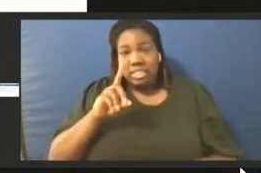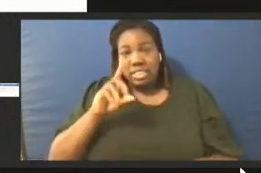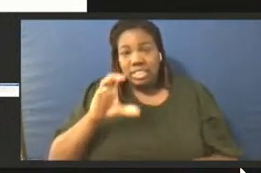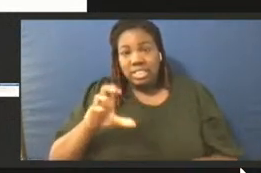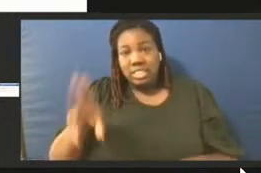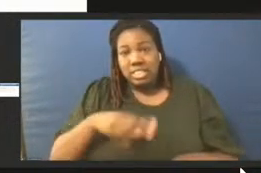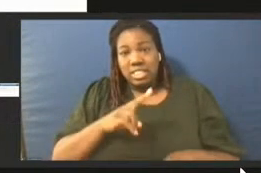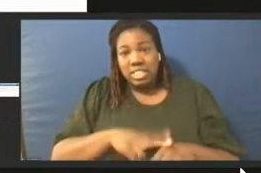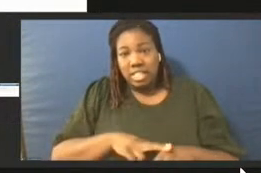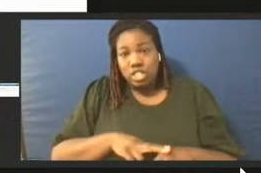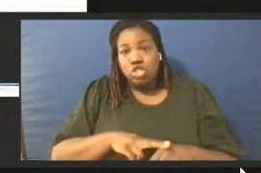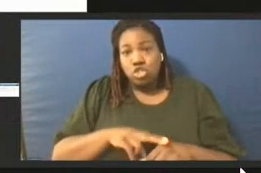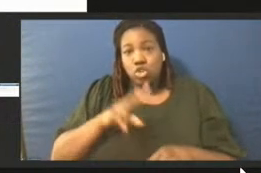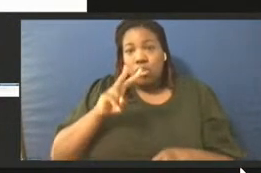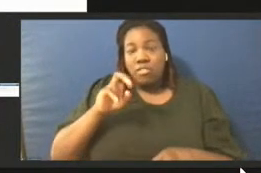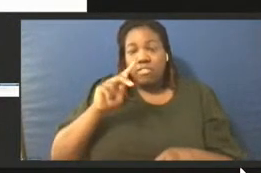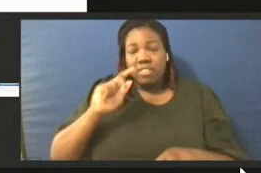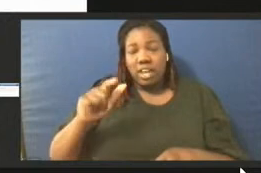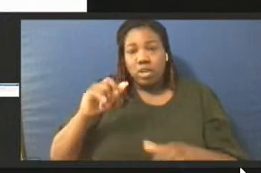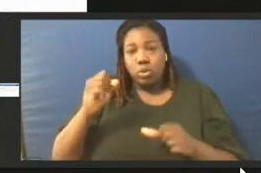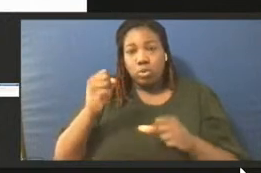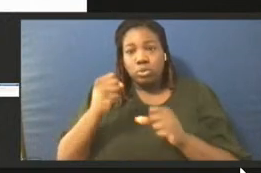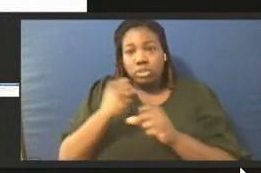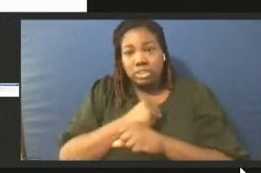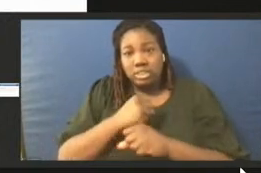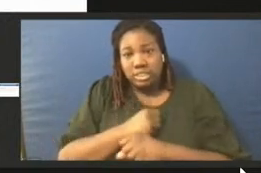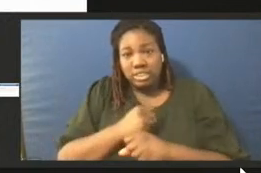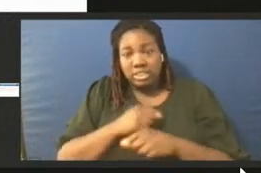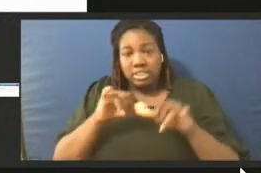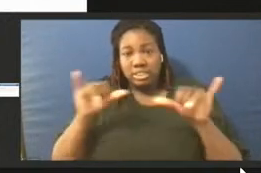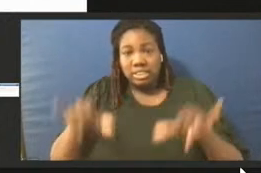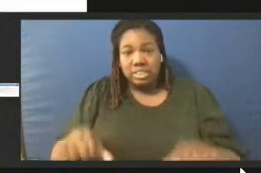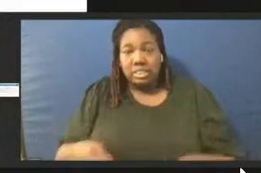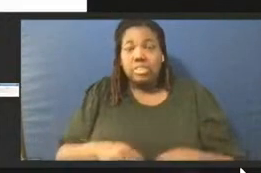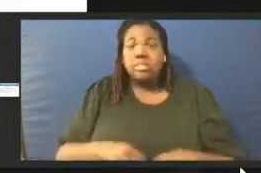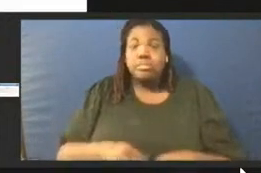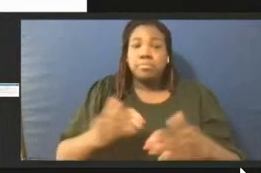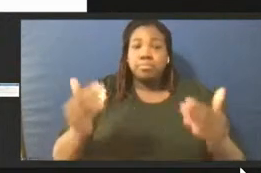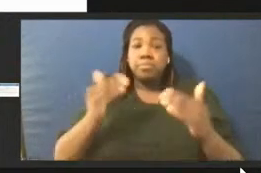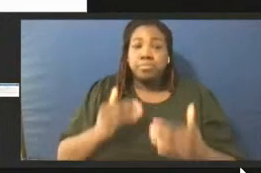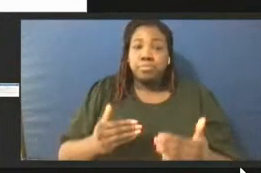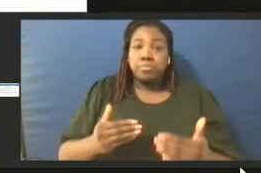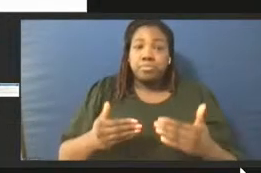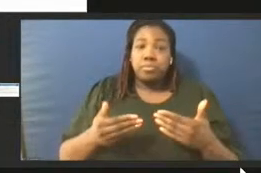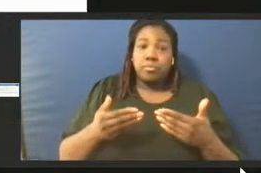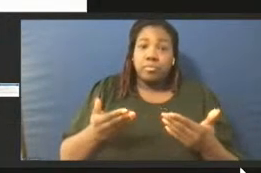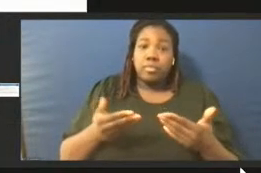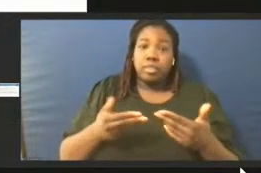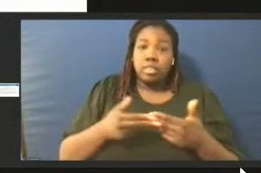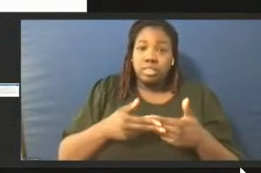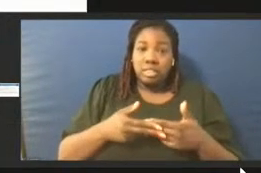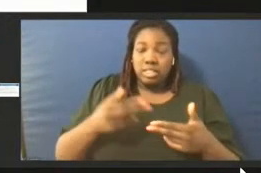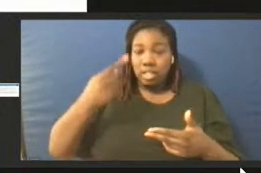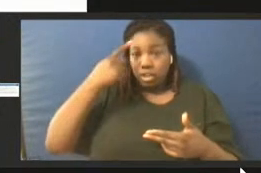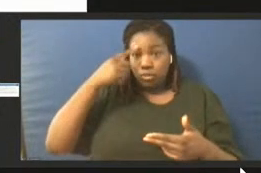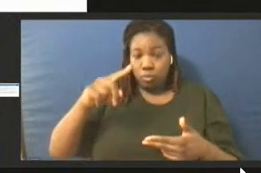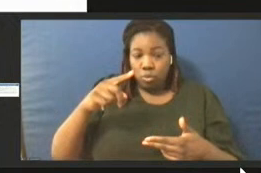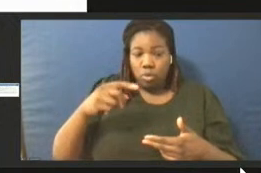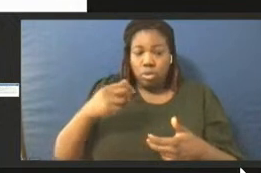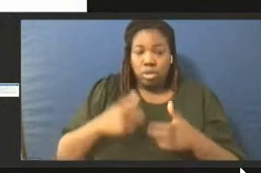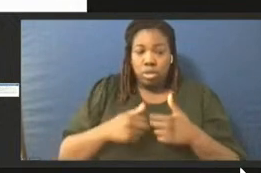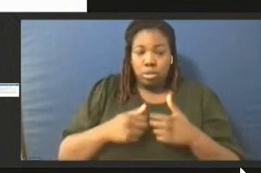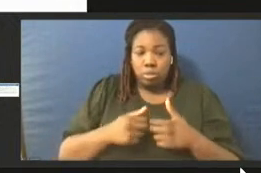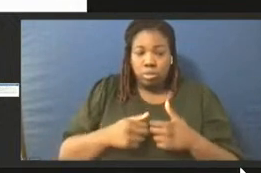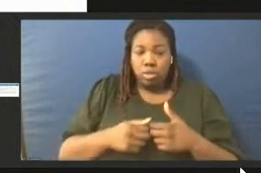Vital Statistics System here. So our next recommendation for this problem statement is that the federal government